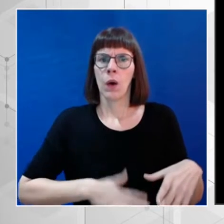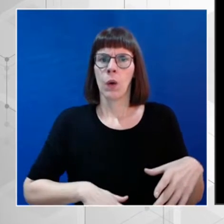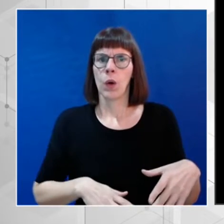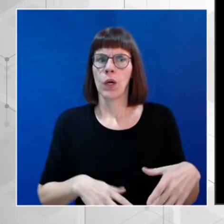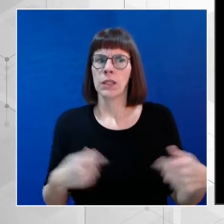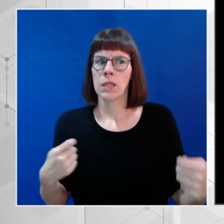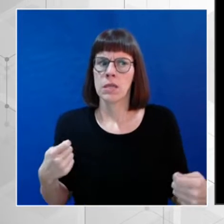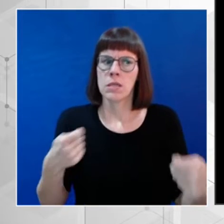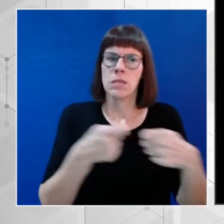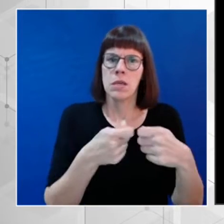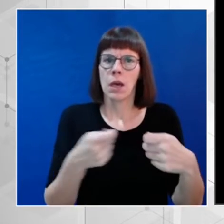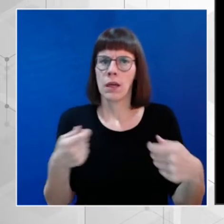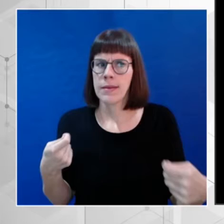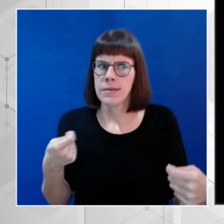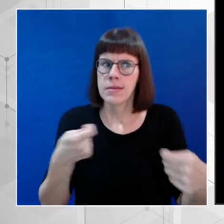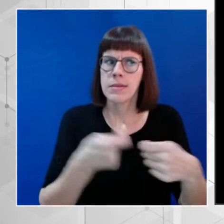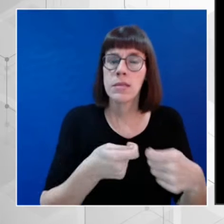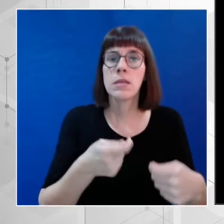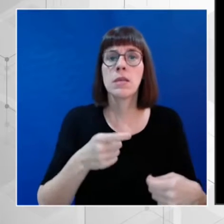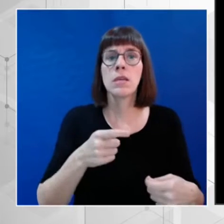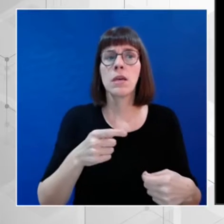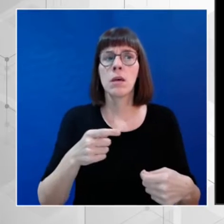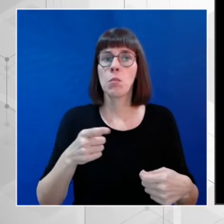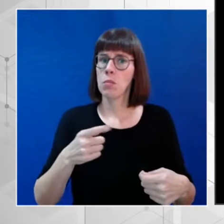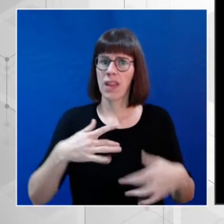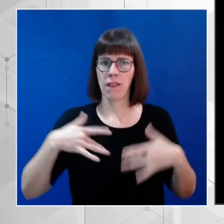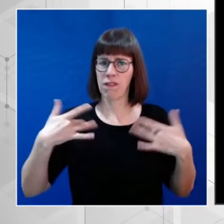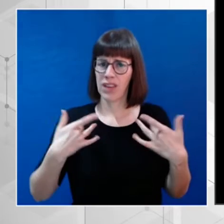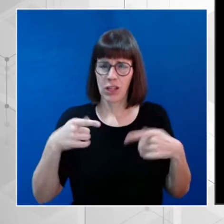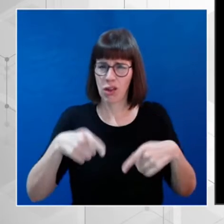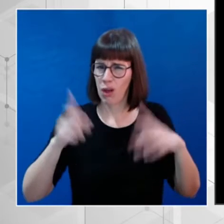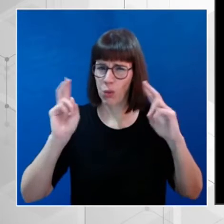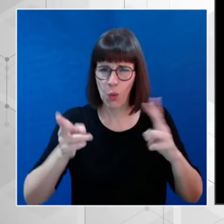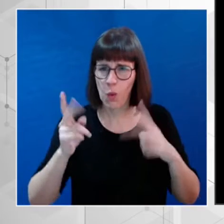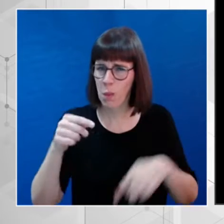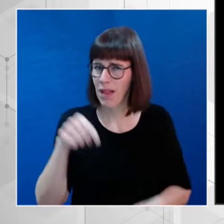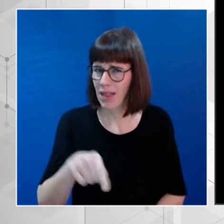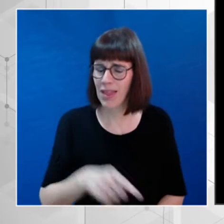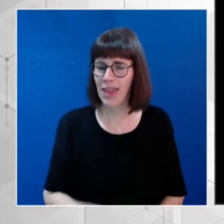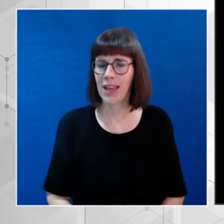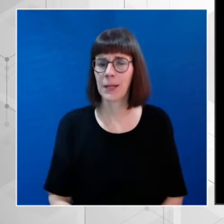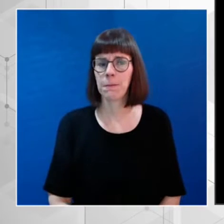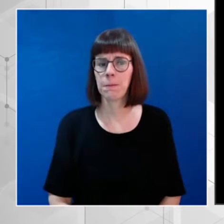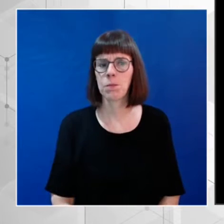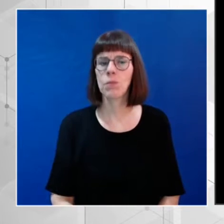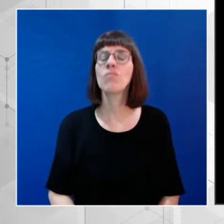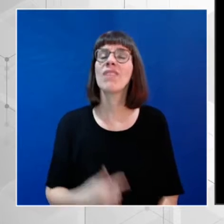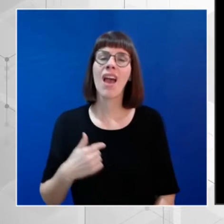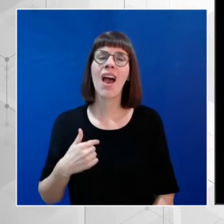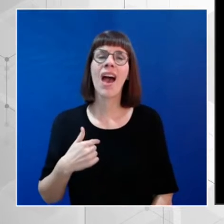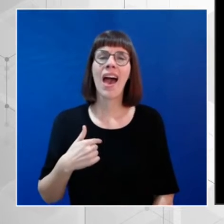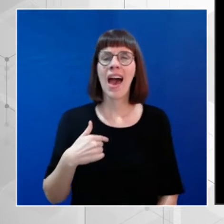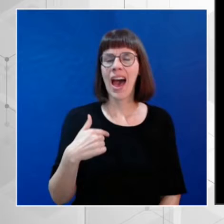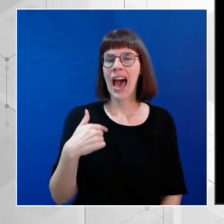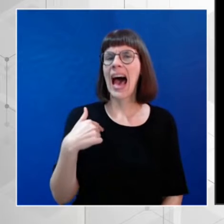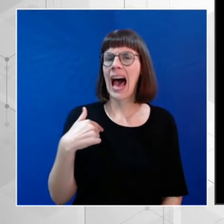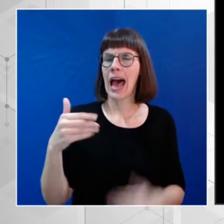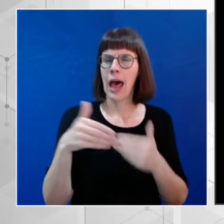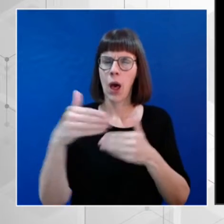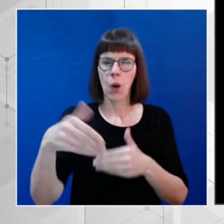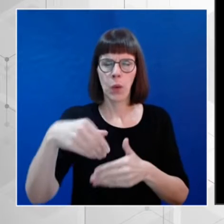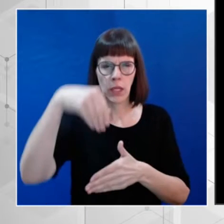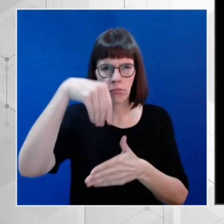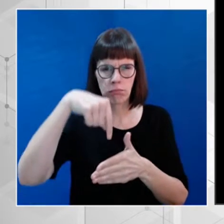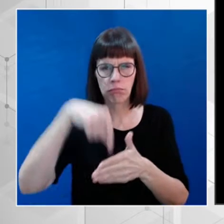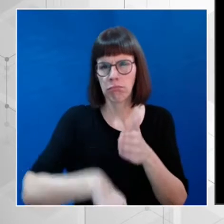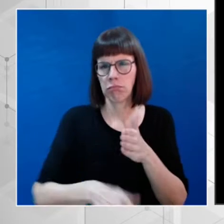normalcy. And I'm not exaggerating, as I will tell you more about how we neurodiverse people function in a different way,